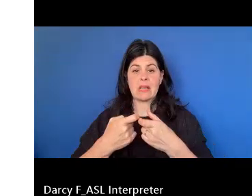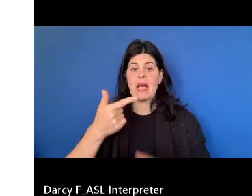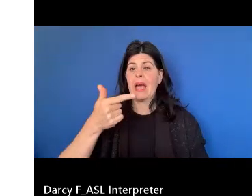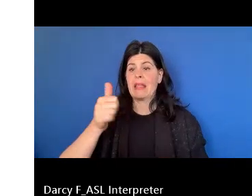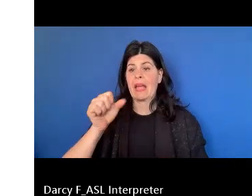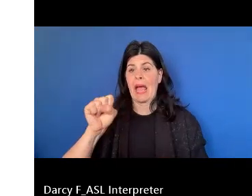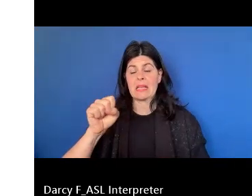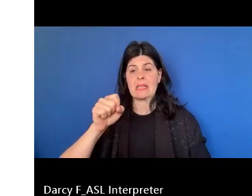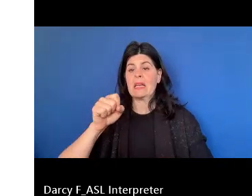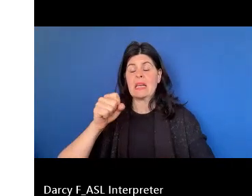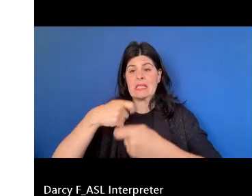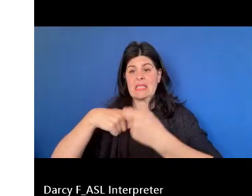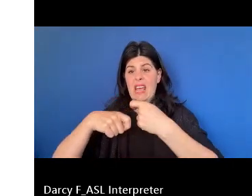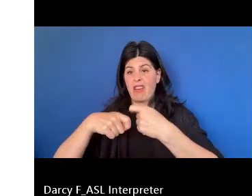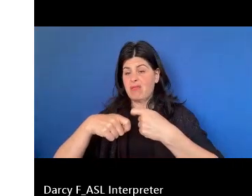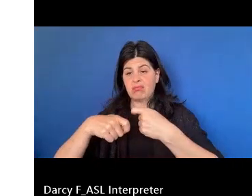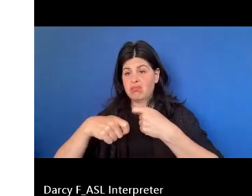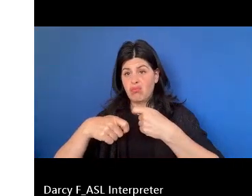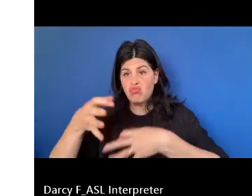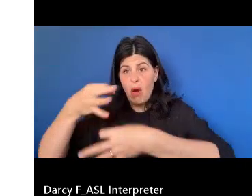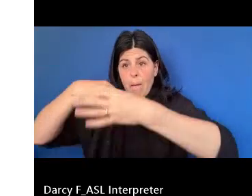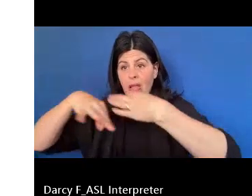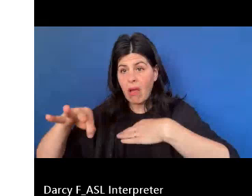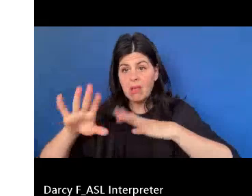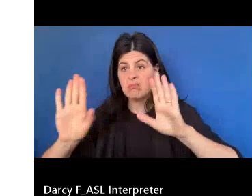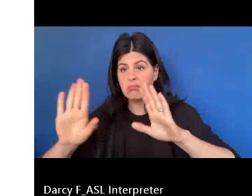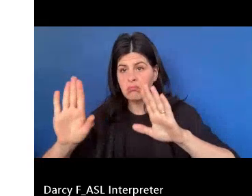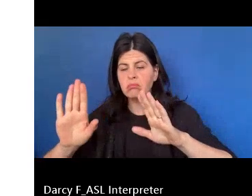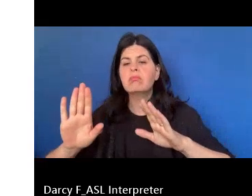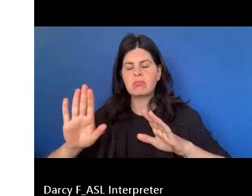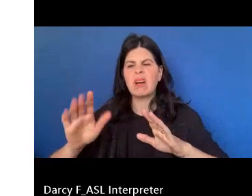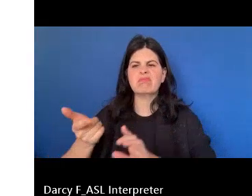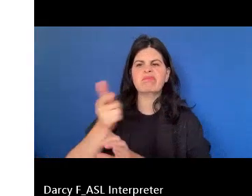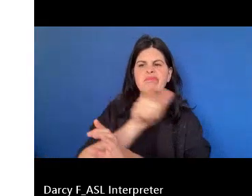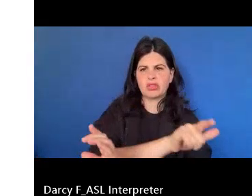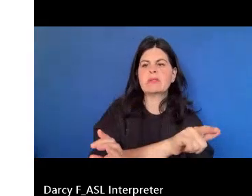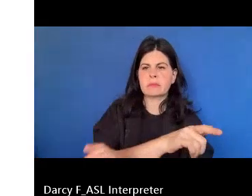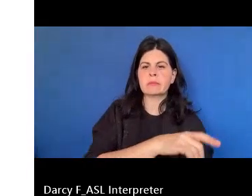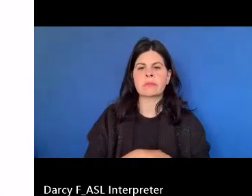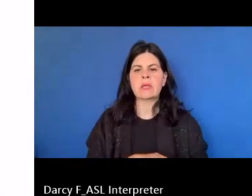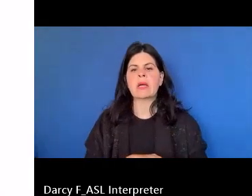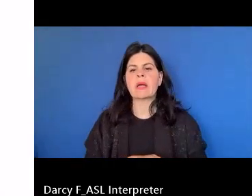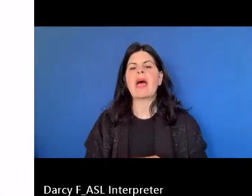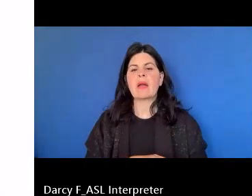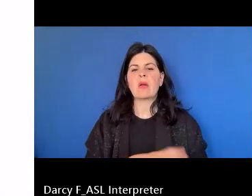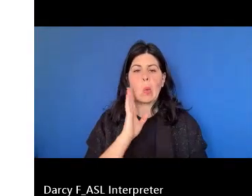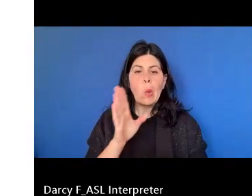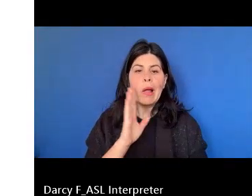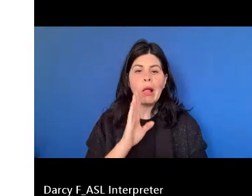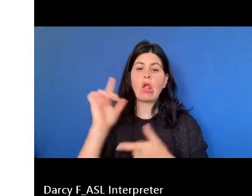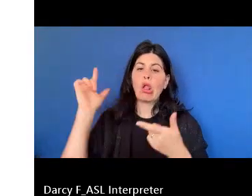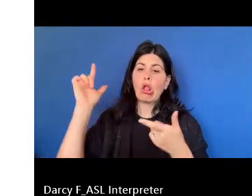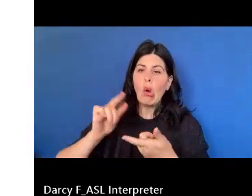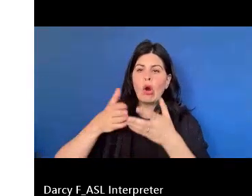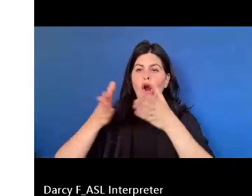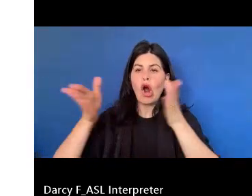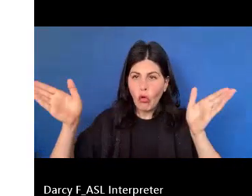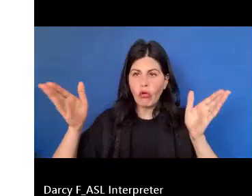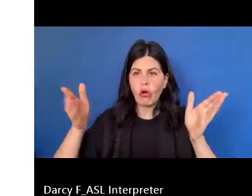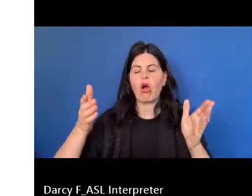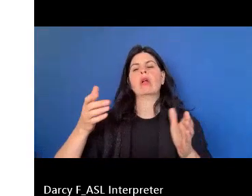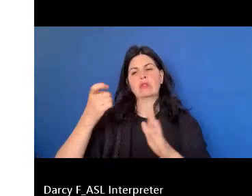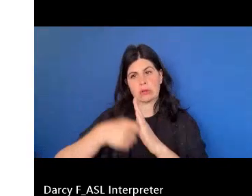replaced at a lower overall cost to gas ratepayers. On this slide, we've provided some of the